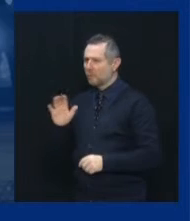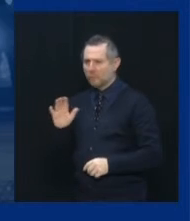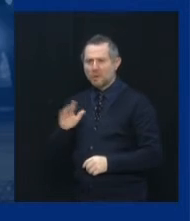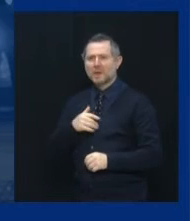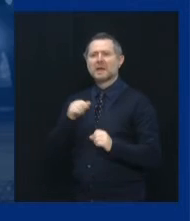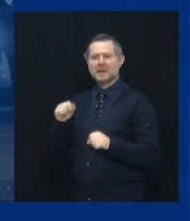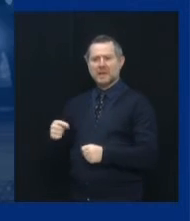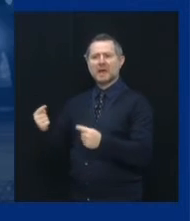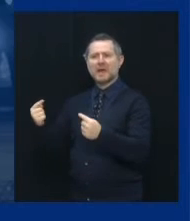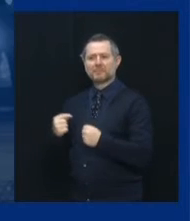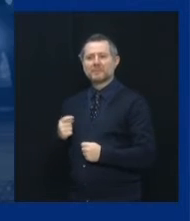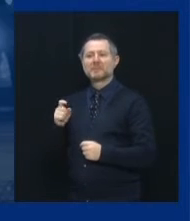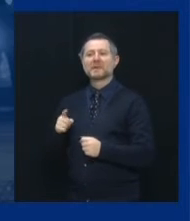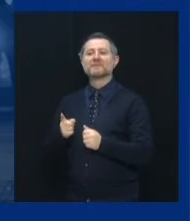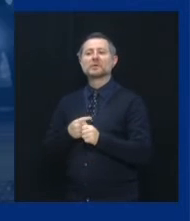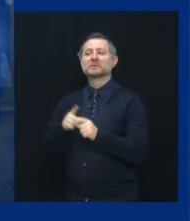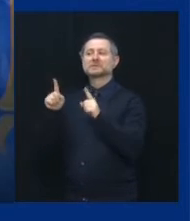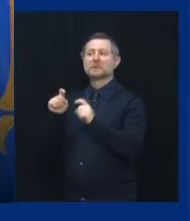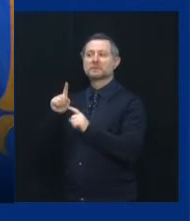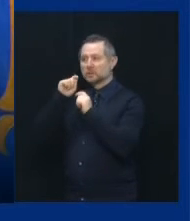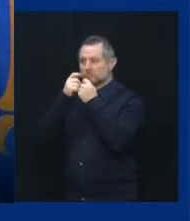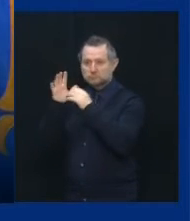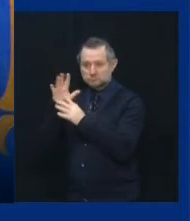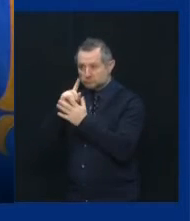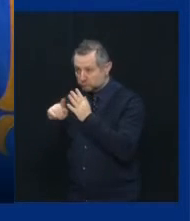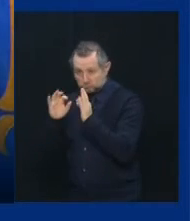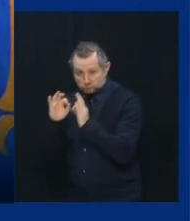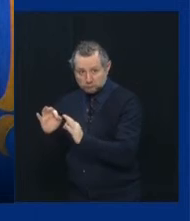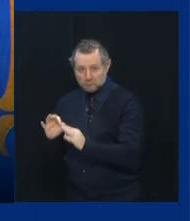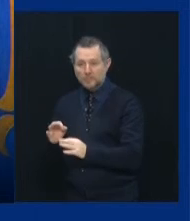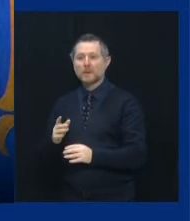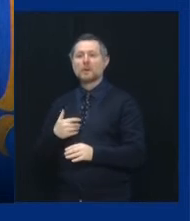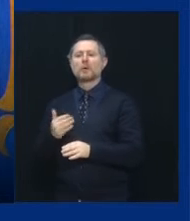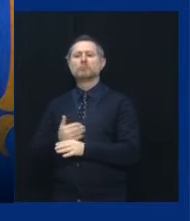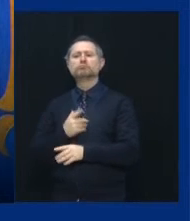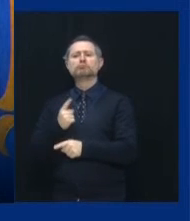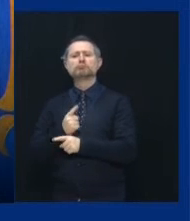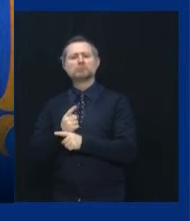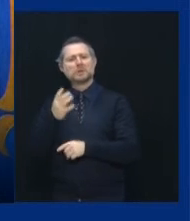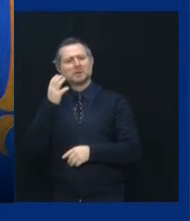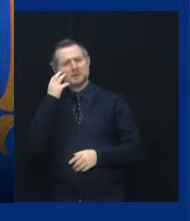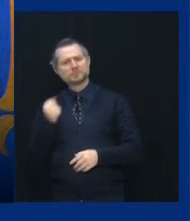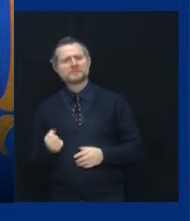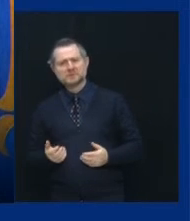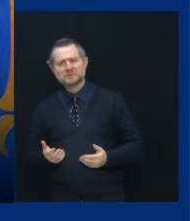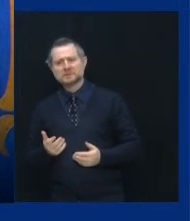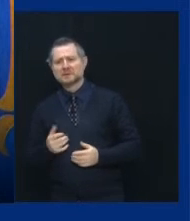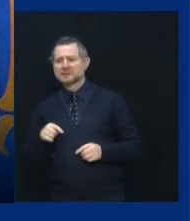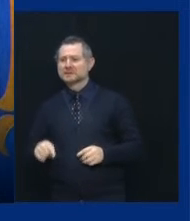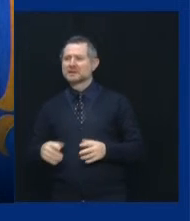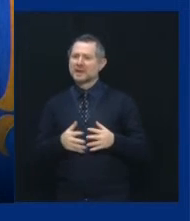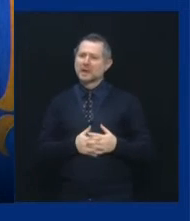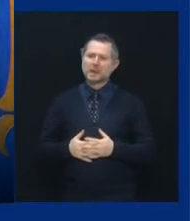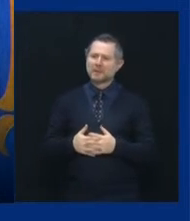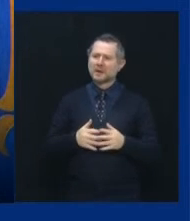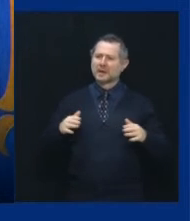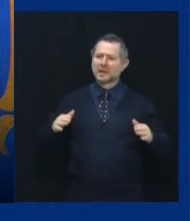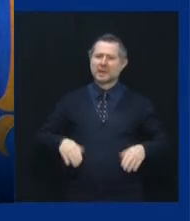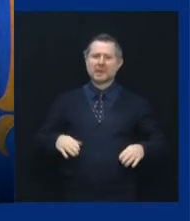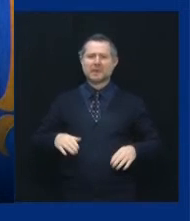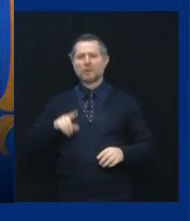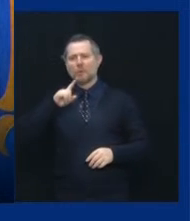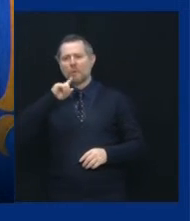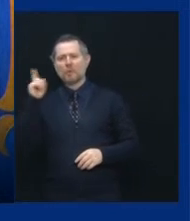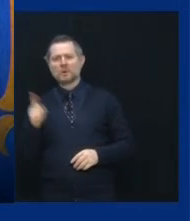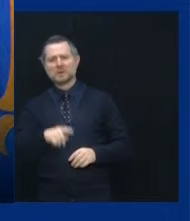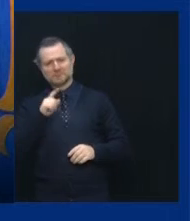tested. That makes all the sense in the world. This country hasn't done it. We talked about